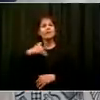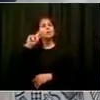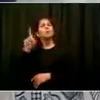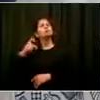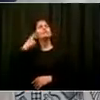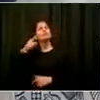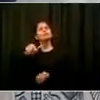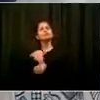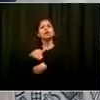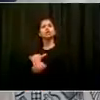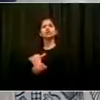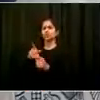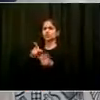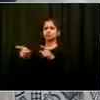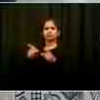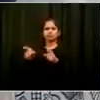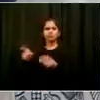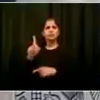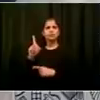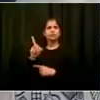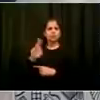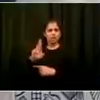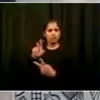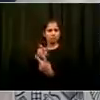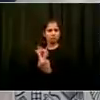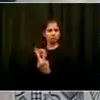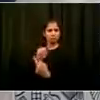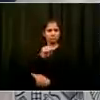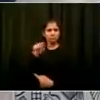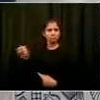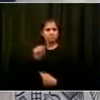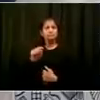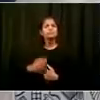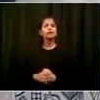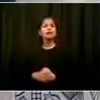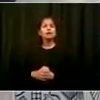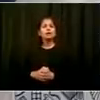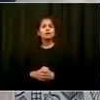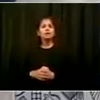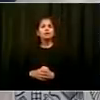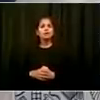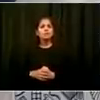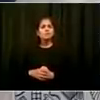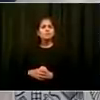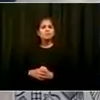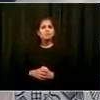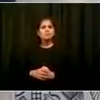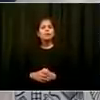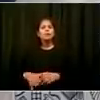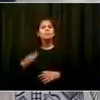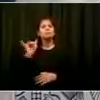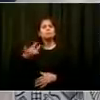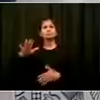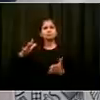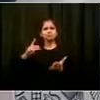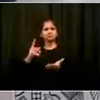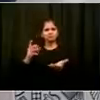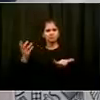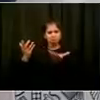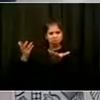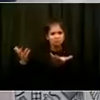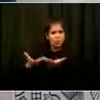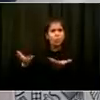promises aside, as we speak here and now, what is the scientific and epidemiological basis for the 3% threshold